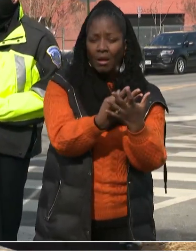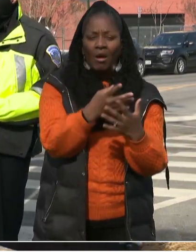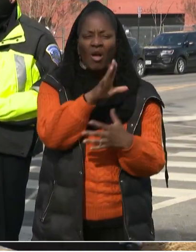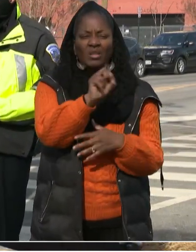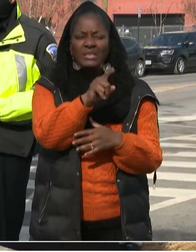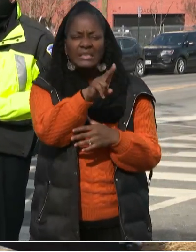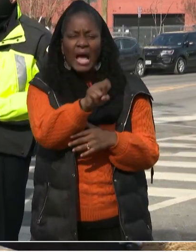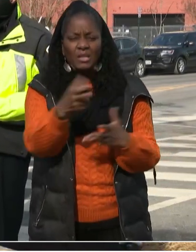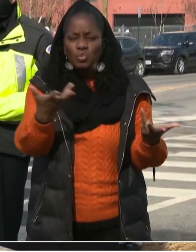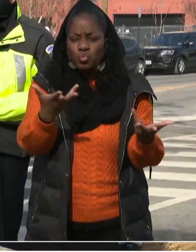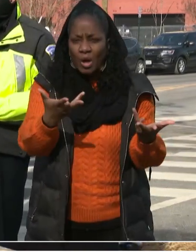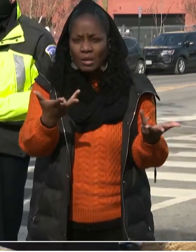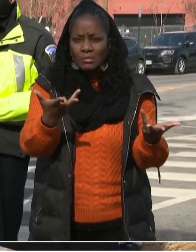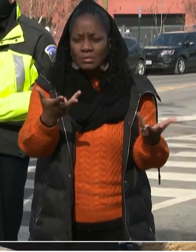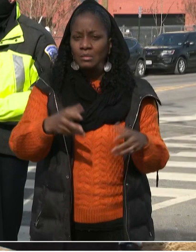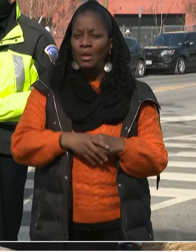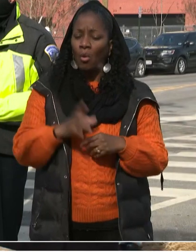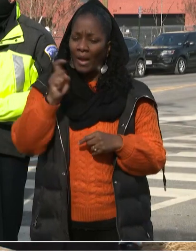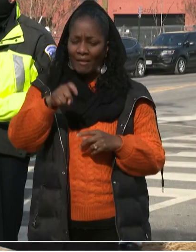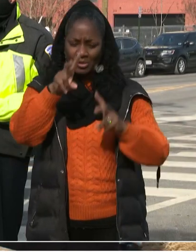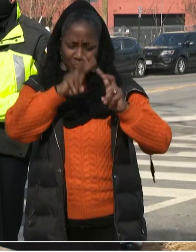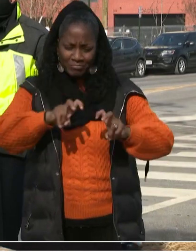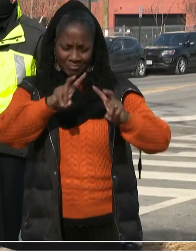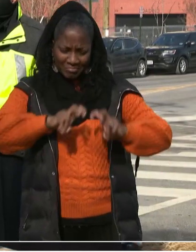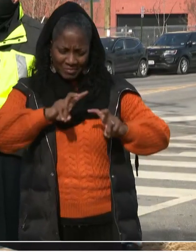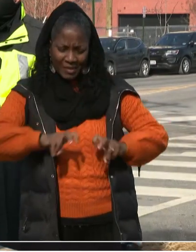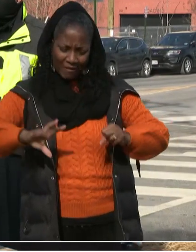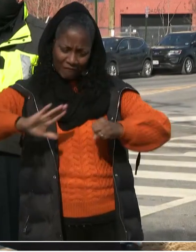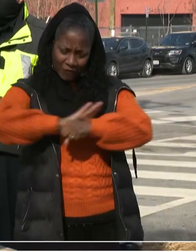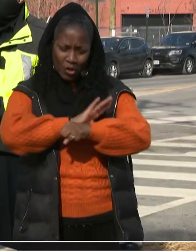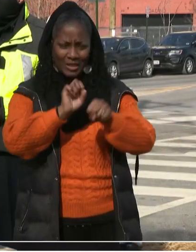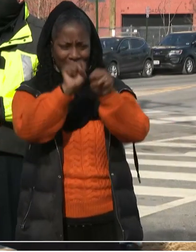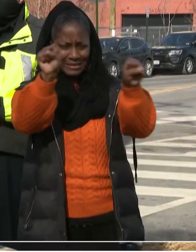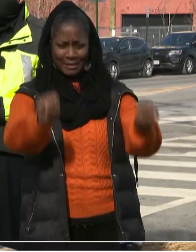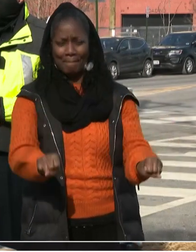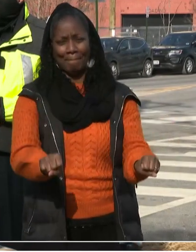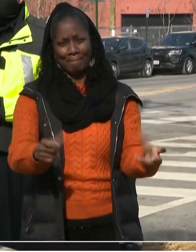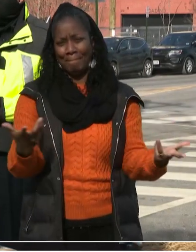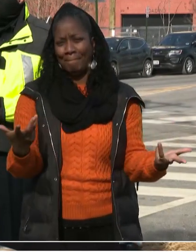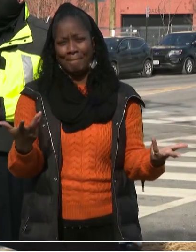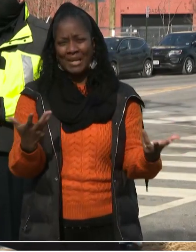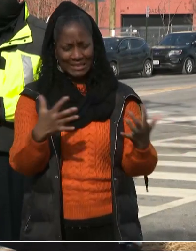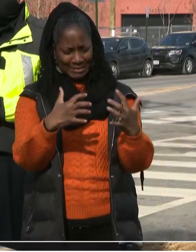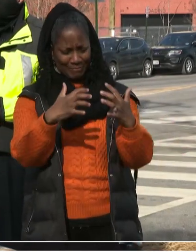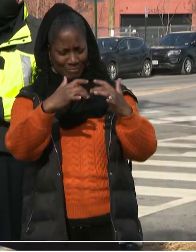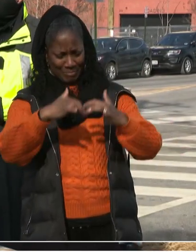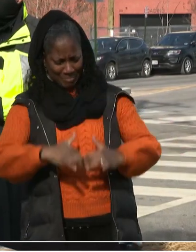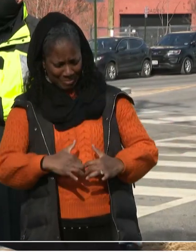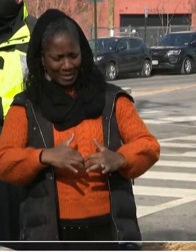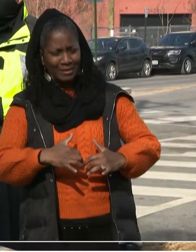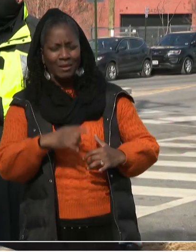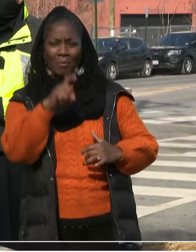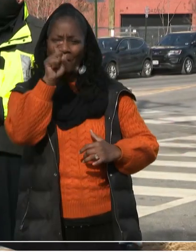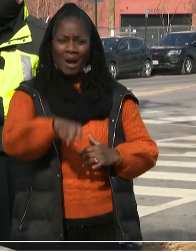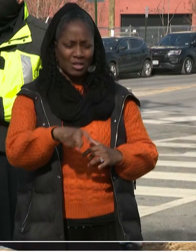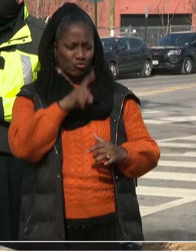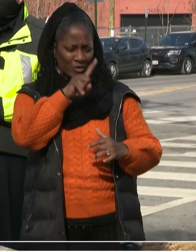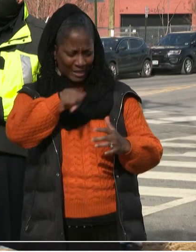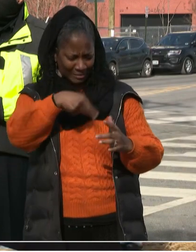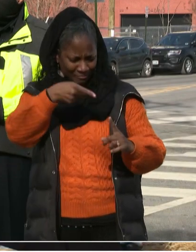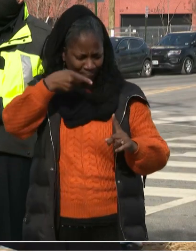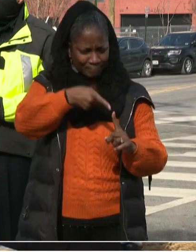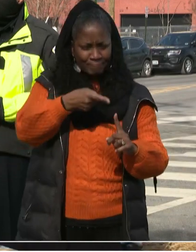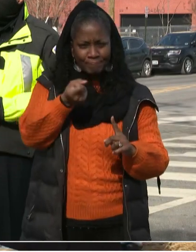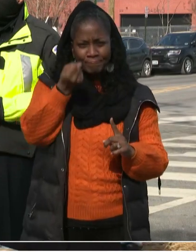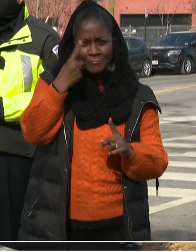be? And we have to have an examination of the entire system to really kind of get to the root of it. In terms of